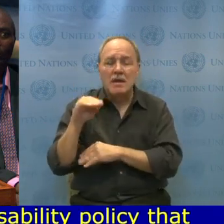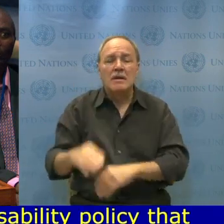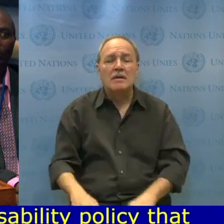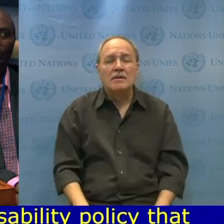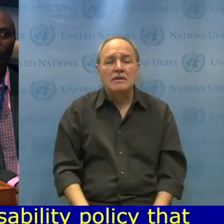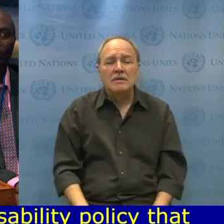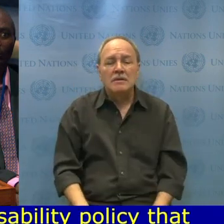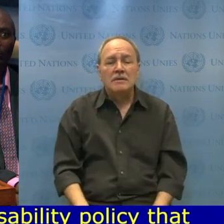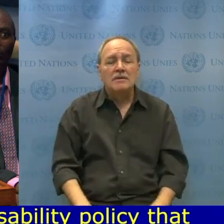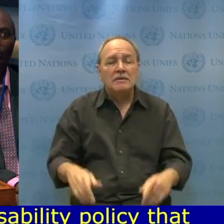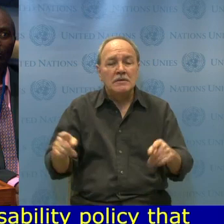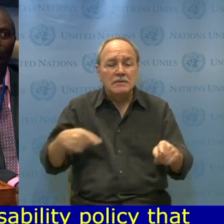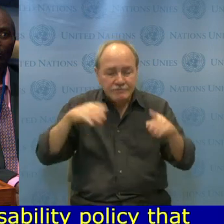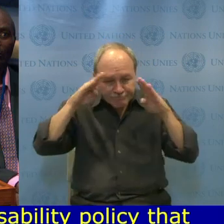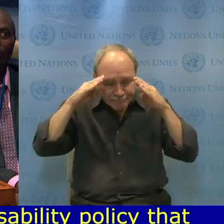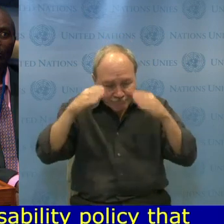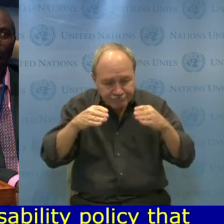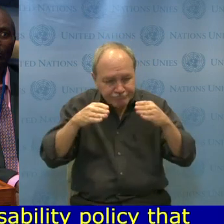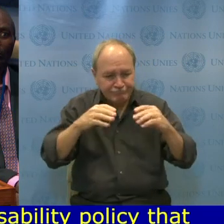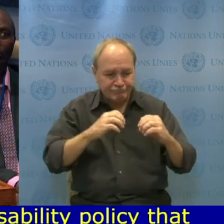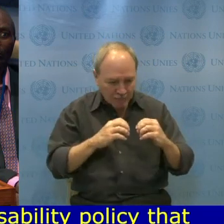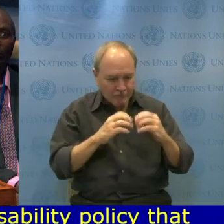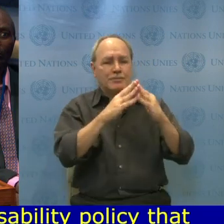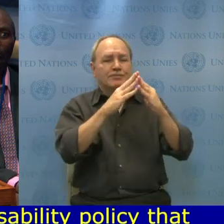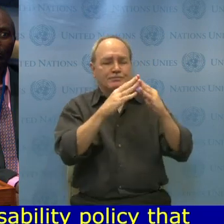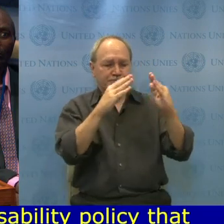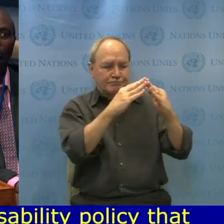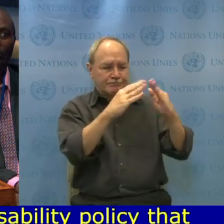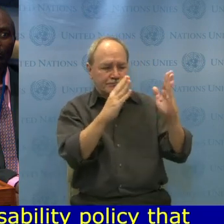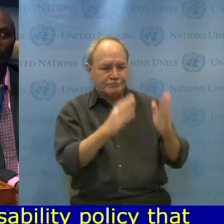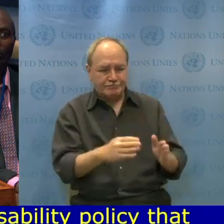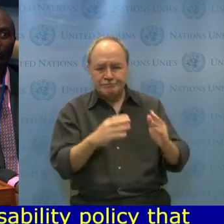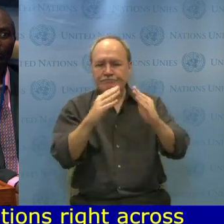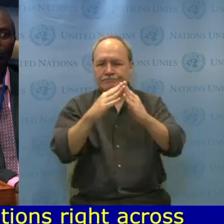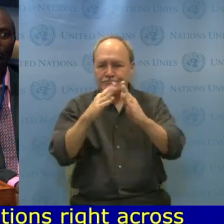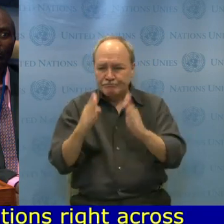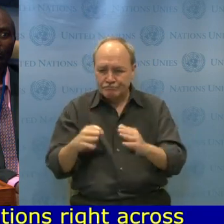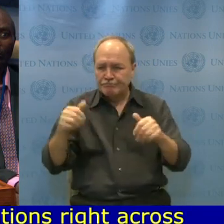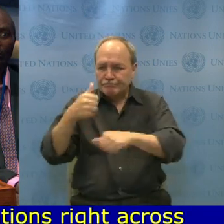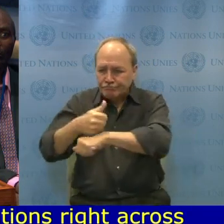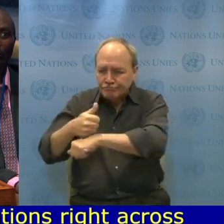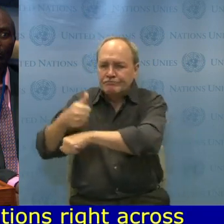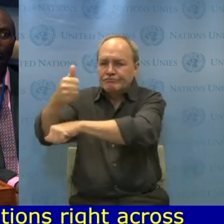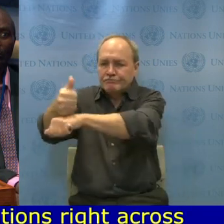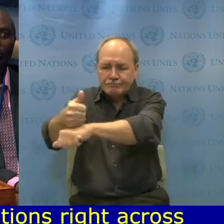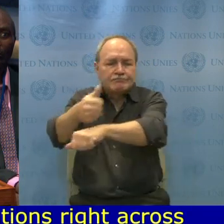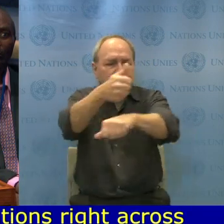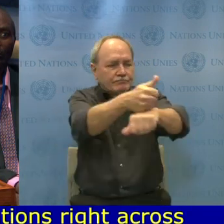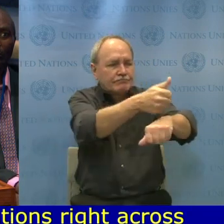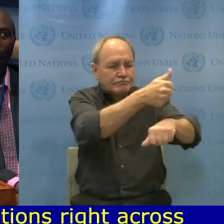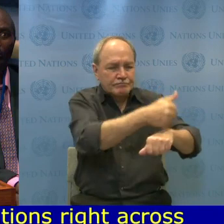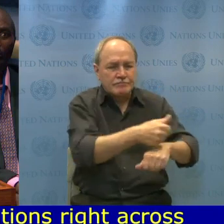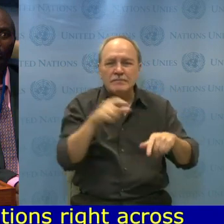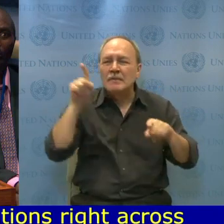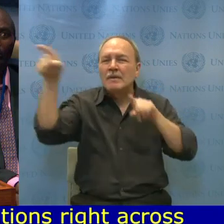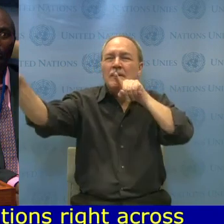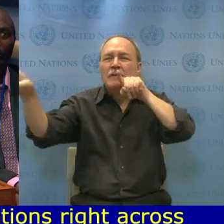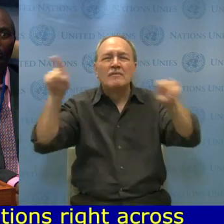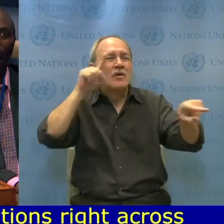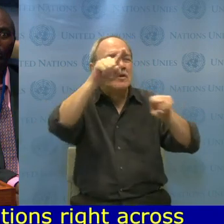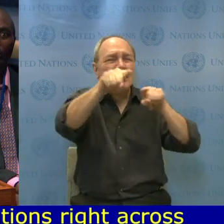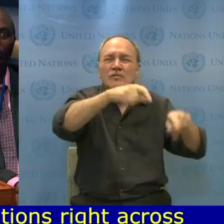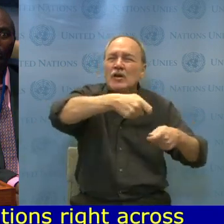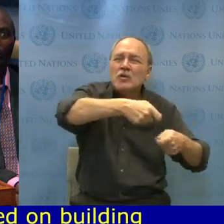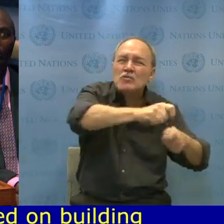building houses for a number of people who are disabled, particularly in the rural areas. This is